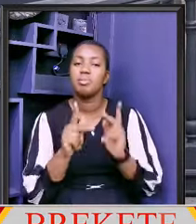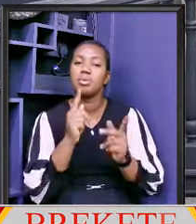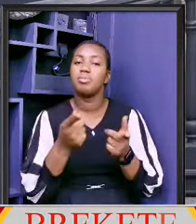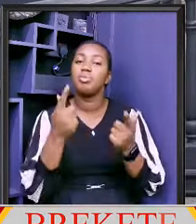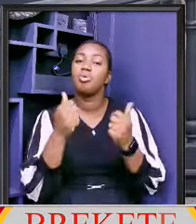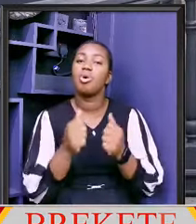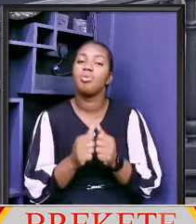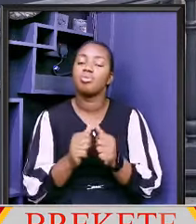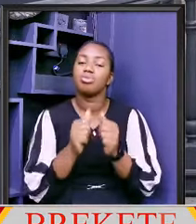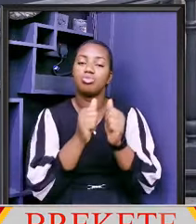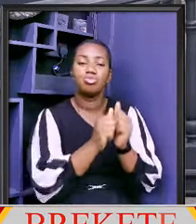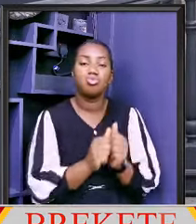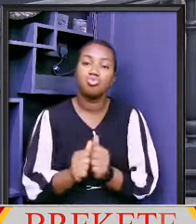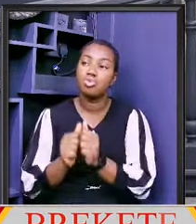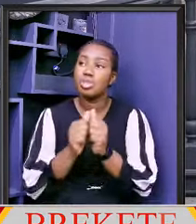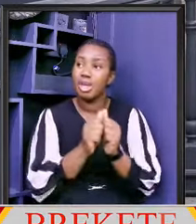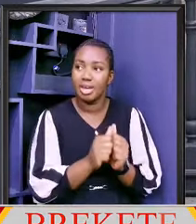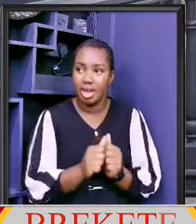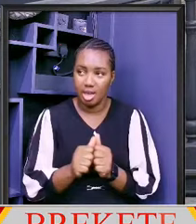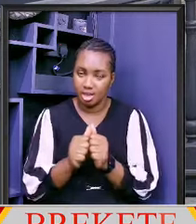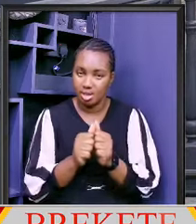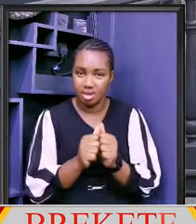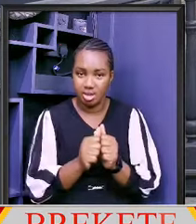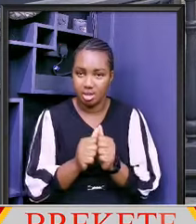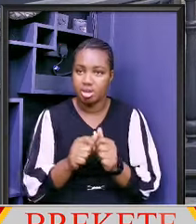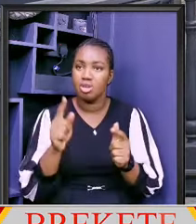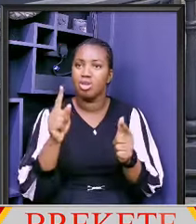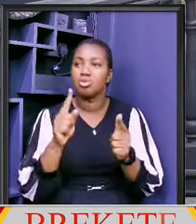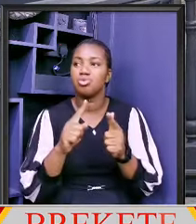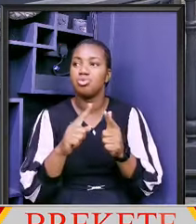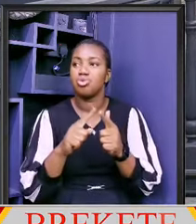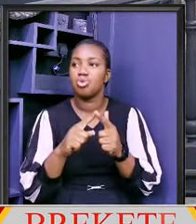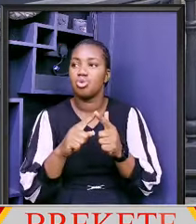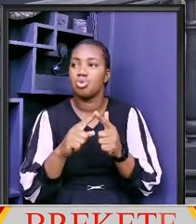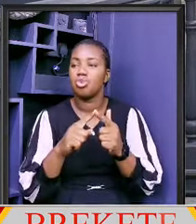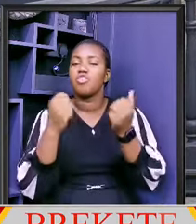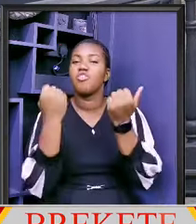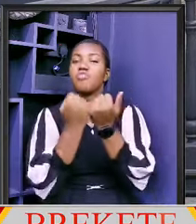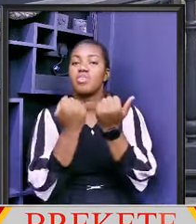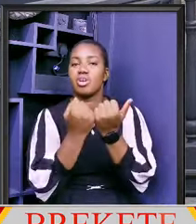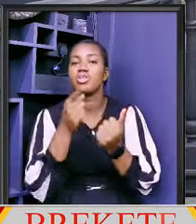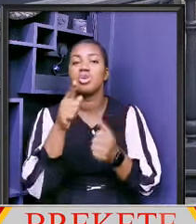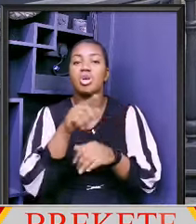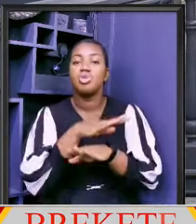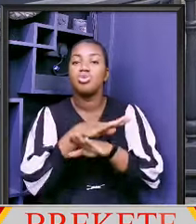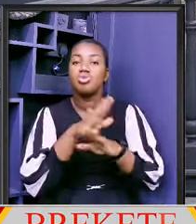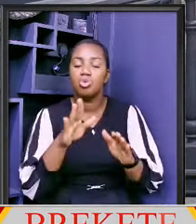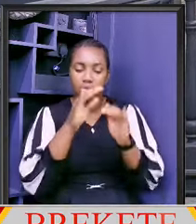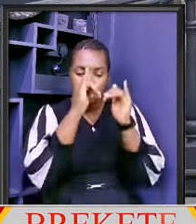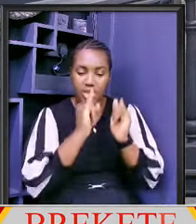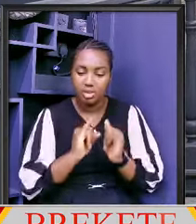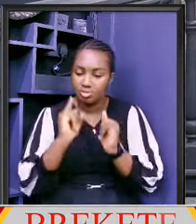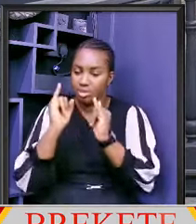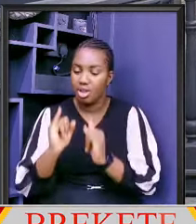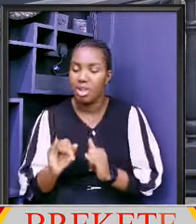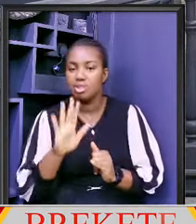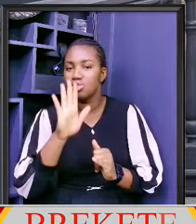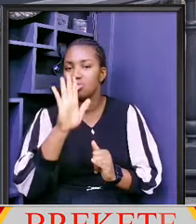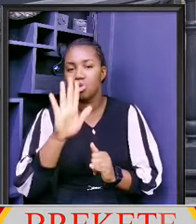collectively to fight, you don't individualize your case. Yes. This is not good for you,